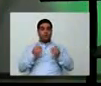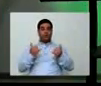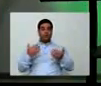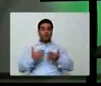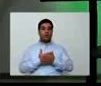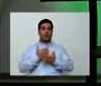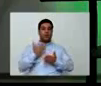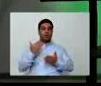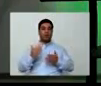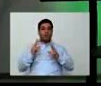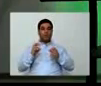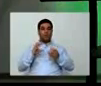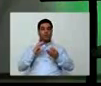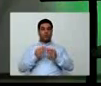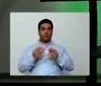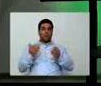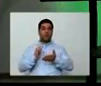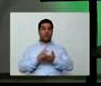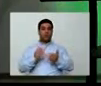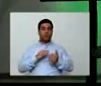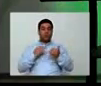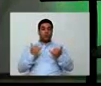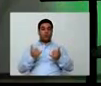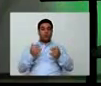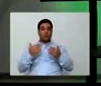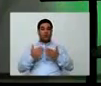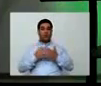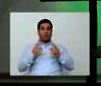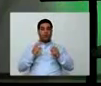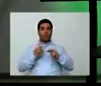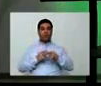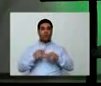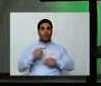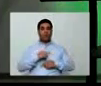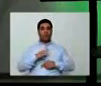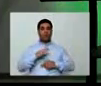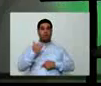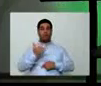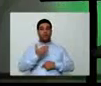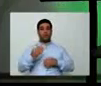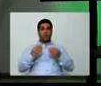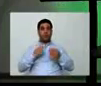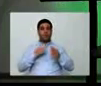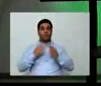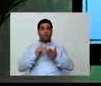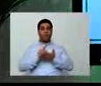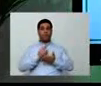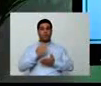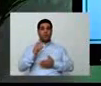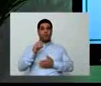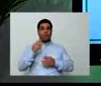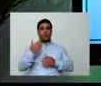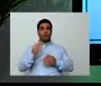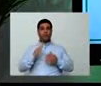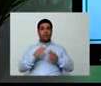yangi mavzu bilan bayonni tanishib oldik. Ana endi yangi mavzuni mustahkamlash qismiga yetib keldik. Sizlarga berilgan mustaqil bajarish uchun topshiriq. Bu yerda